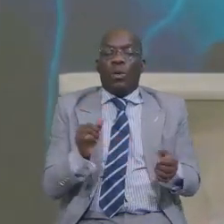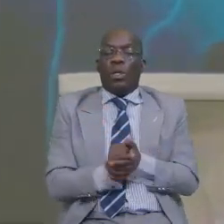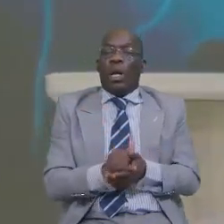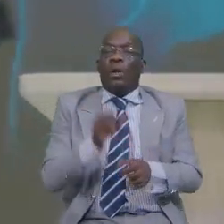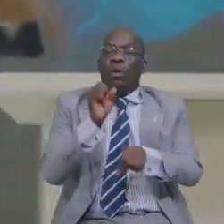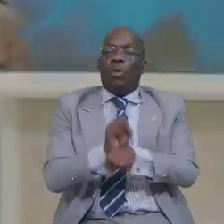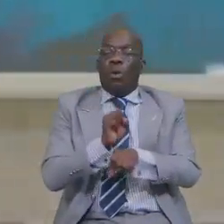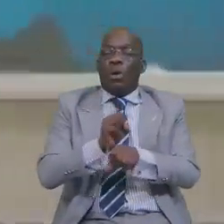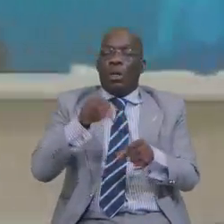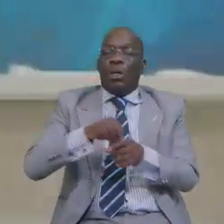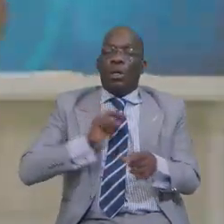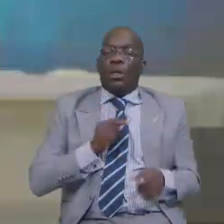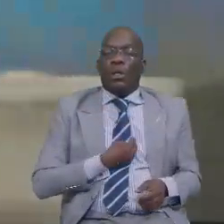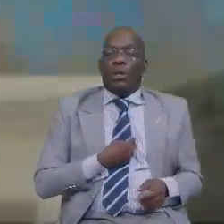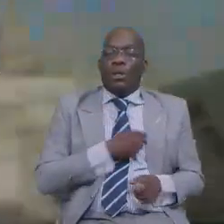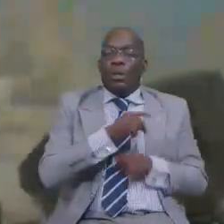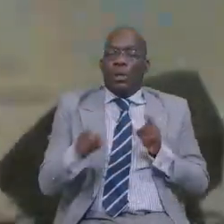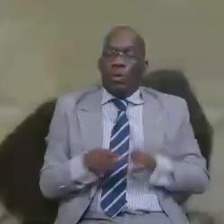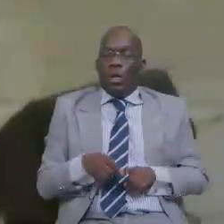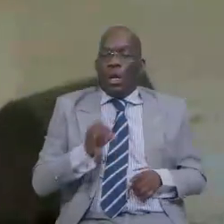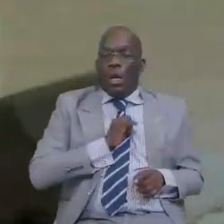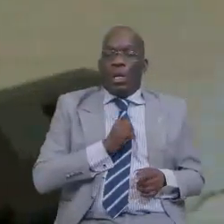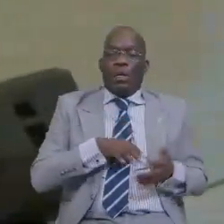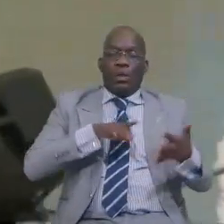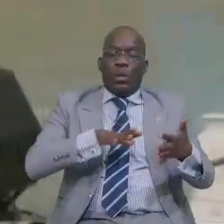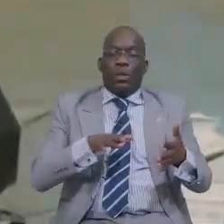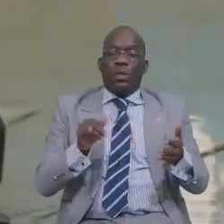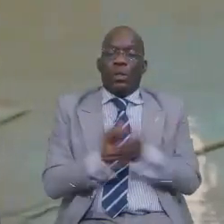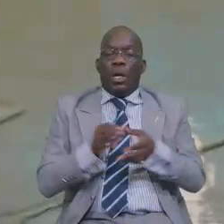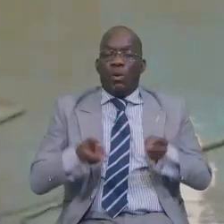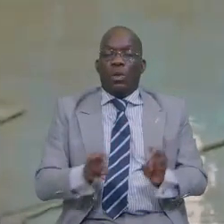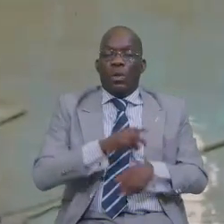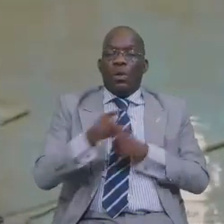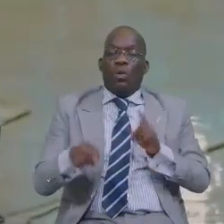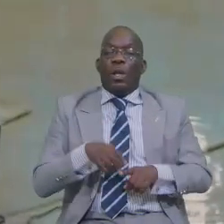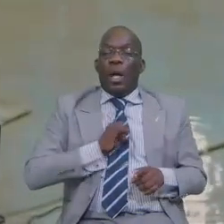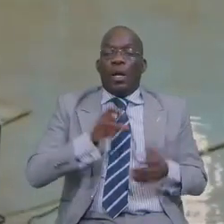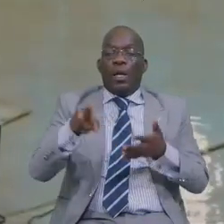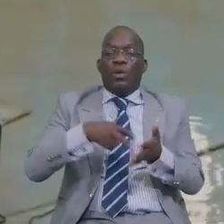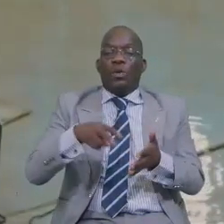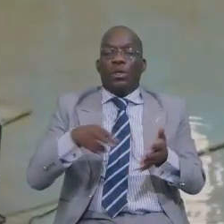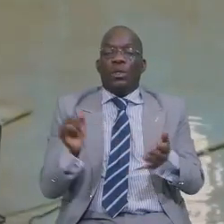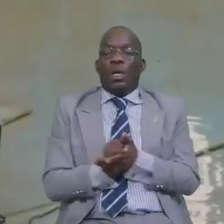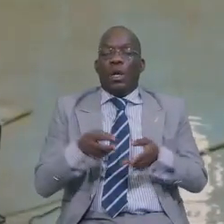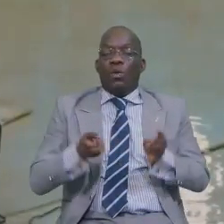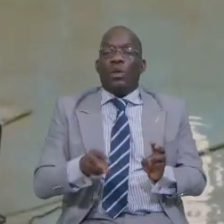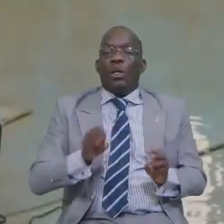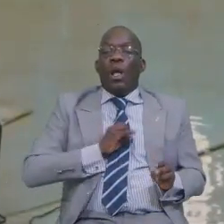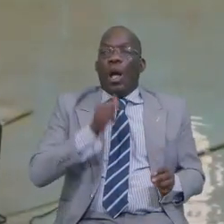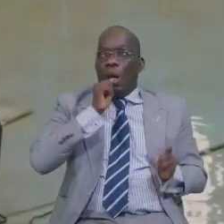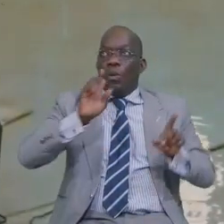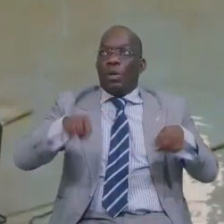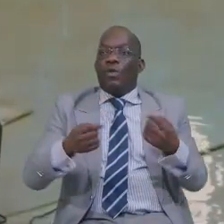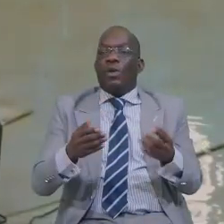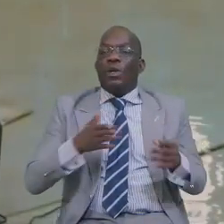us. When I study like that personally, when I read like that, I am giving my inner man